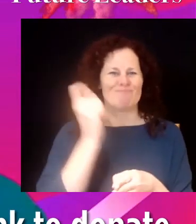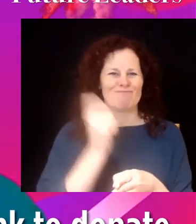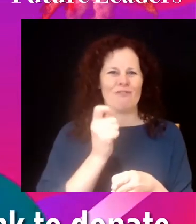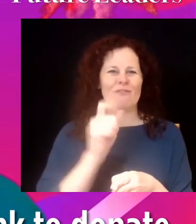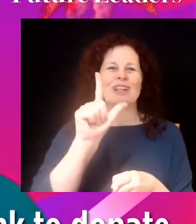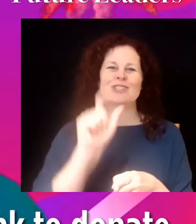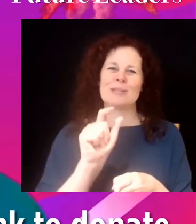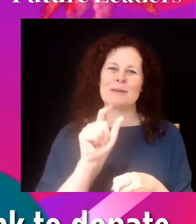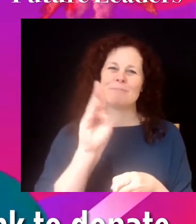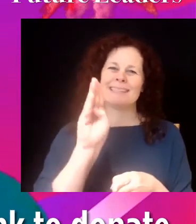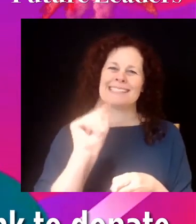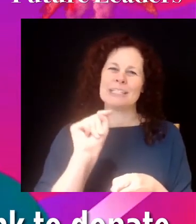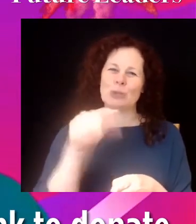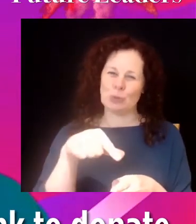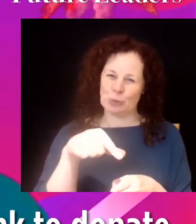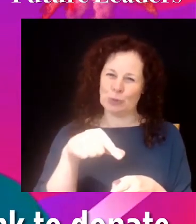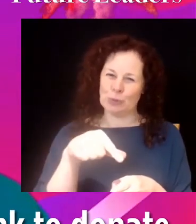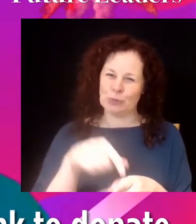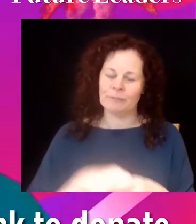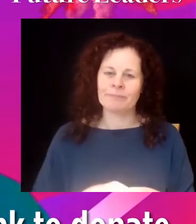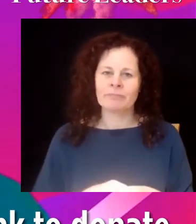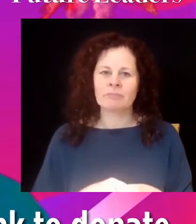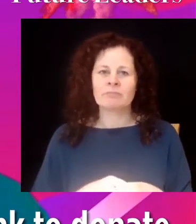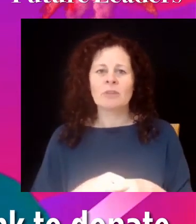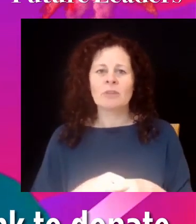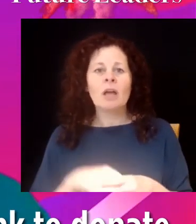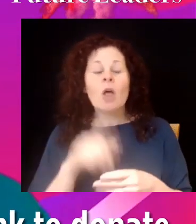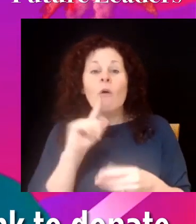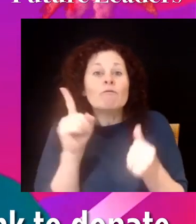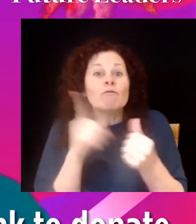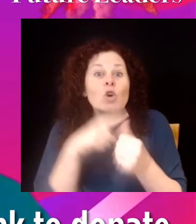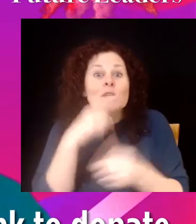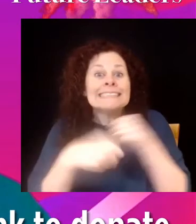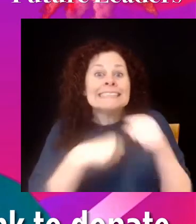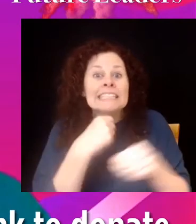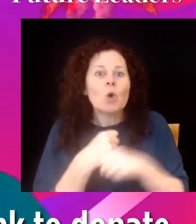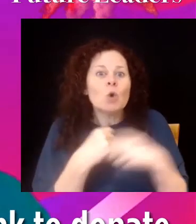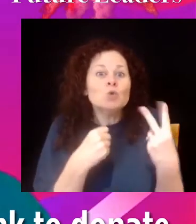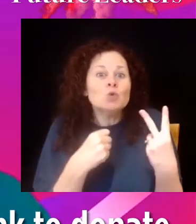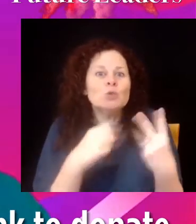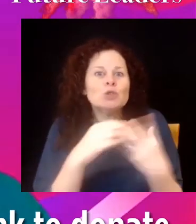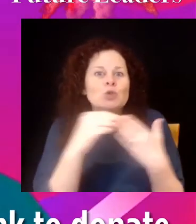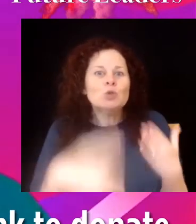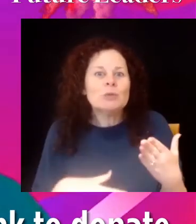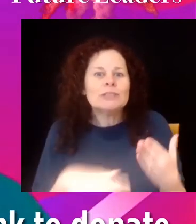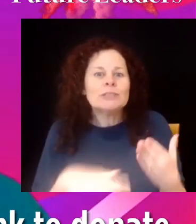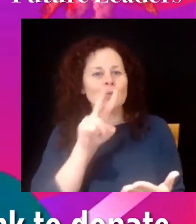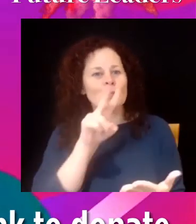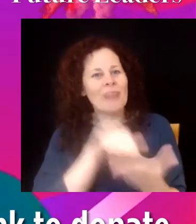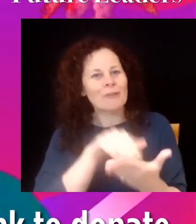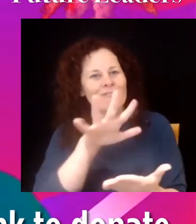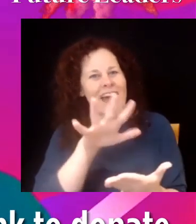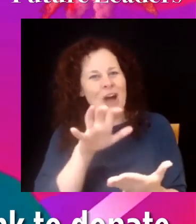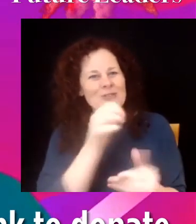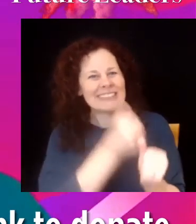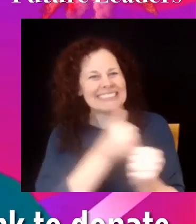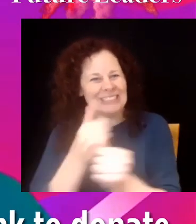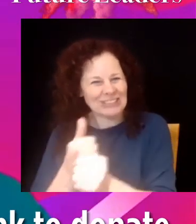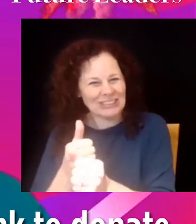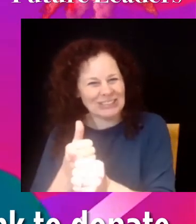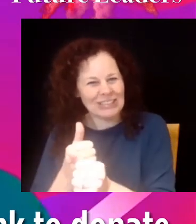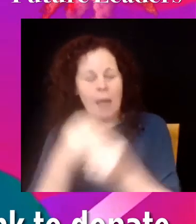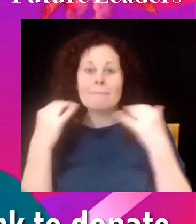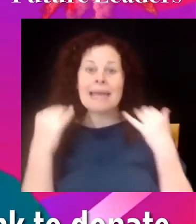United States. Started out with just two students, $2,500 each. And here we are, 30 years